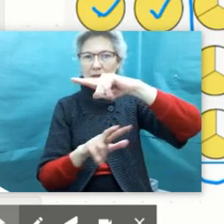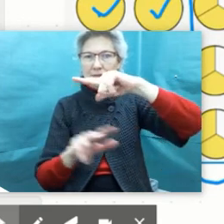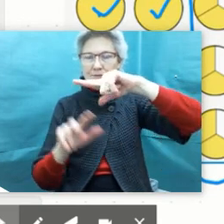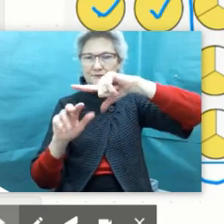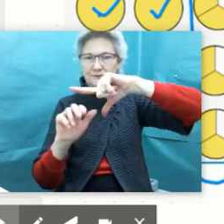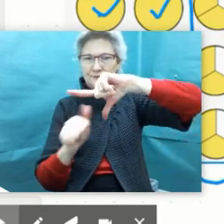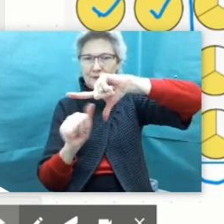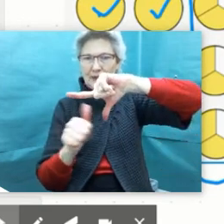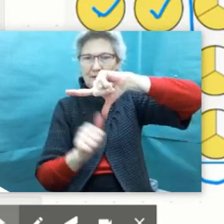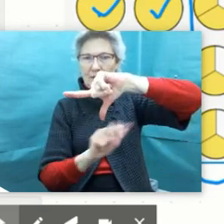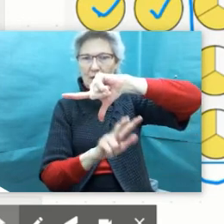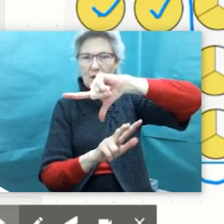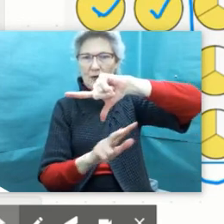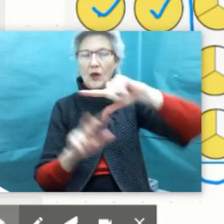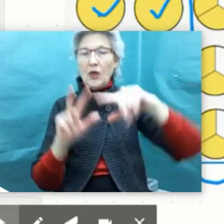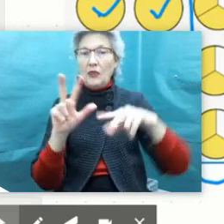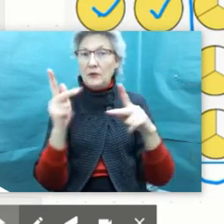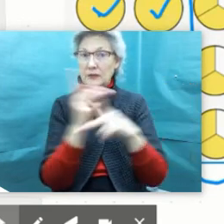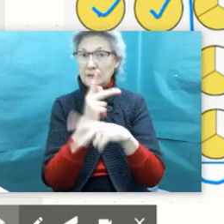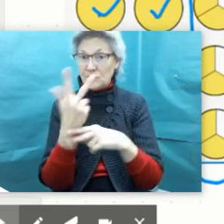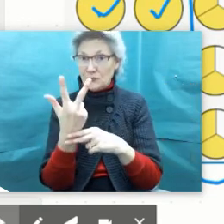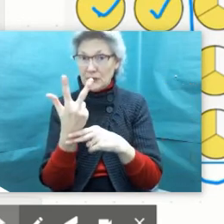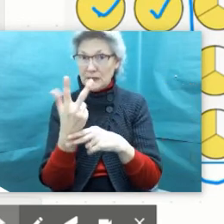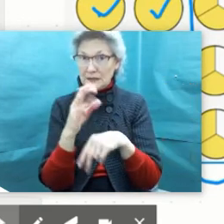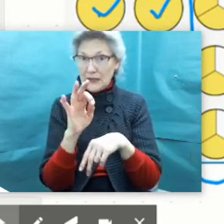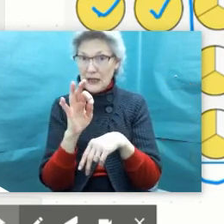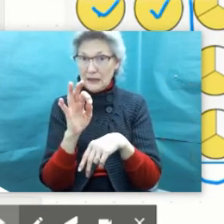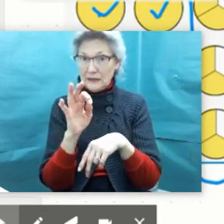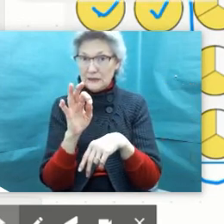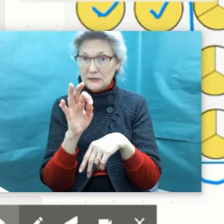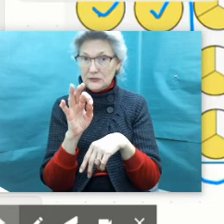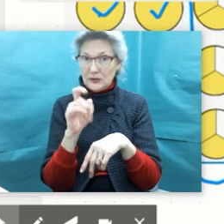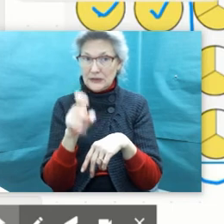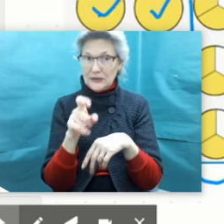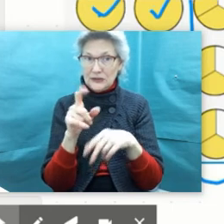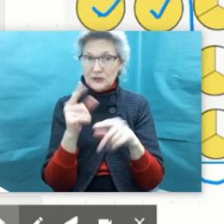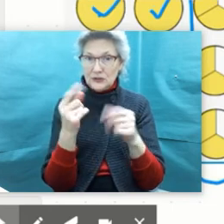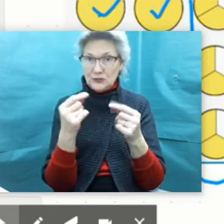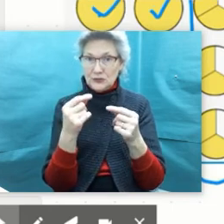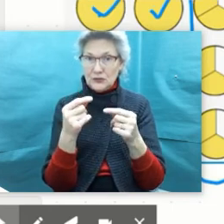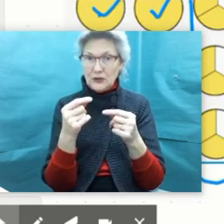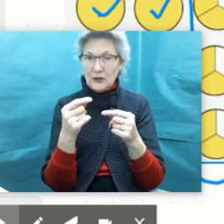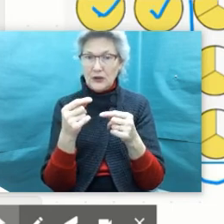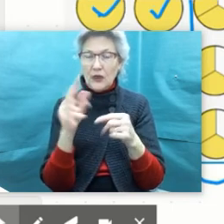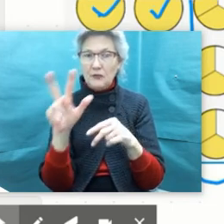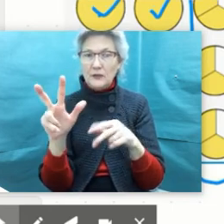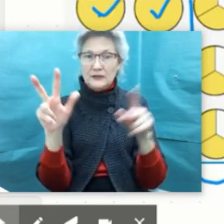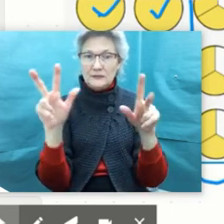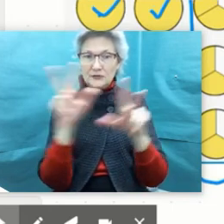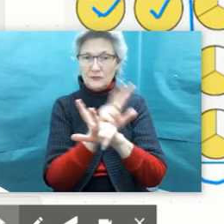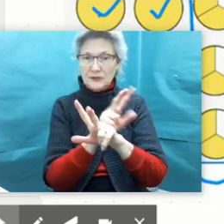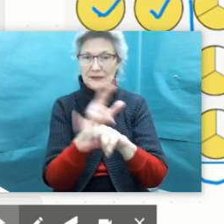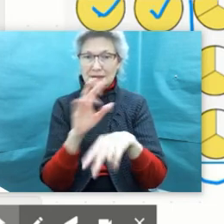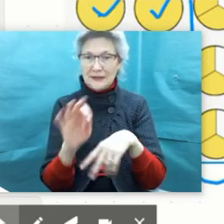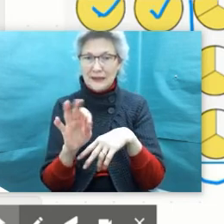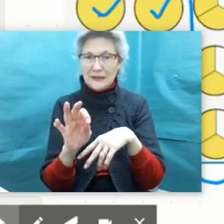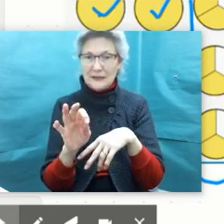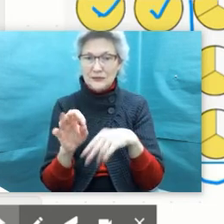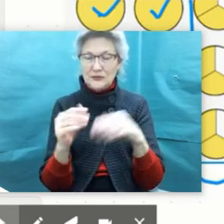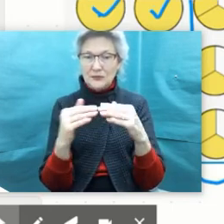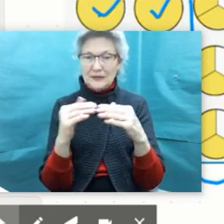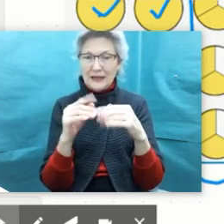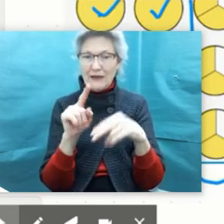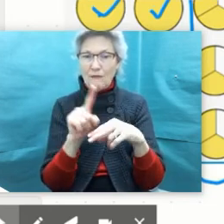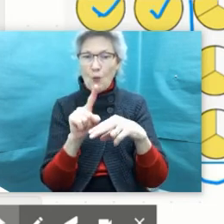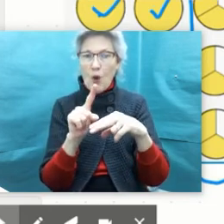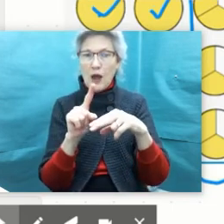So I know that 3 times 3 is 9. So what I need to do is 3 times 3 is 9, which means I